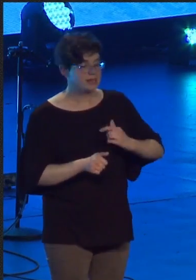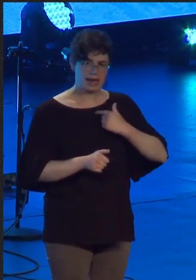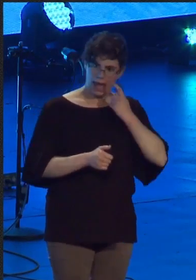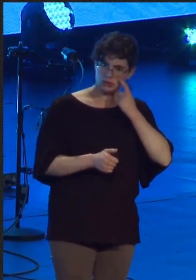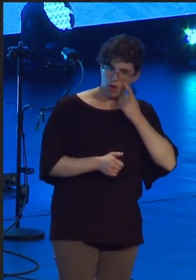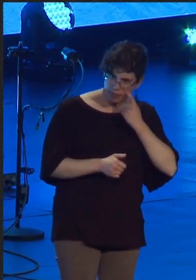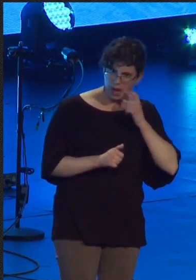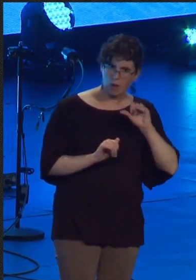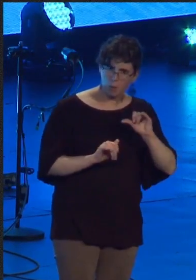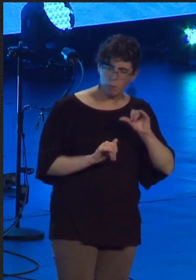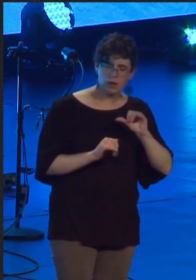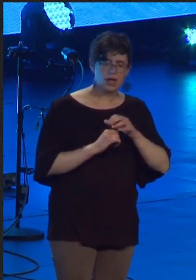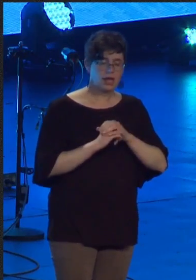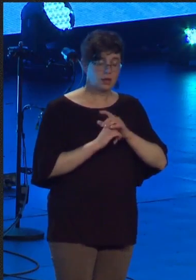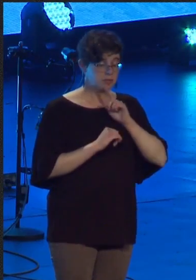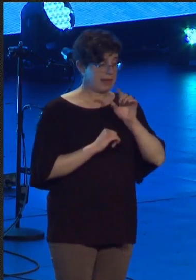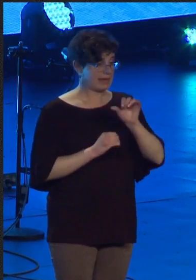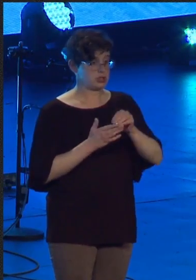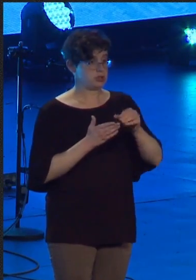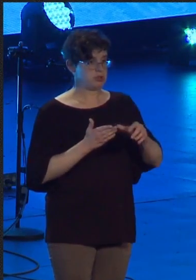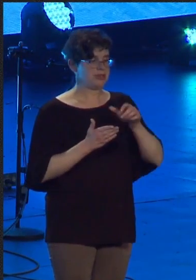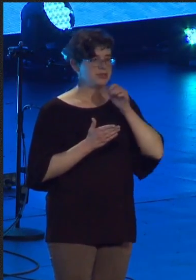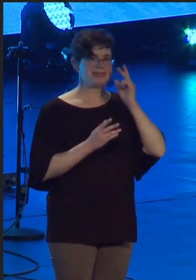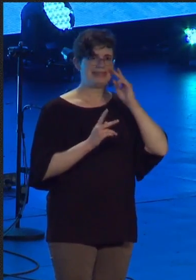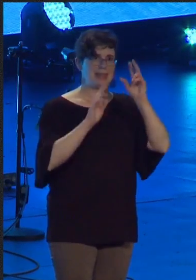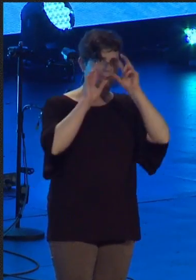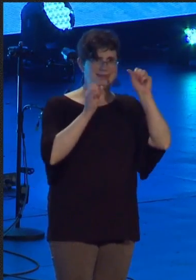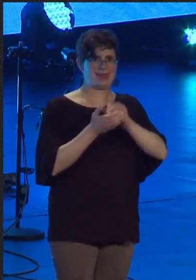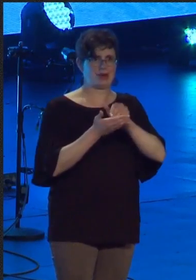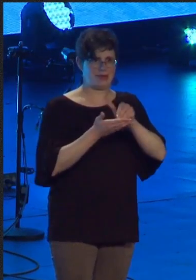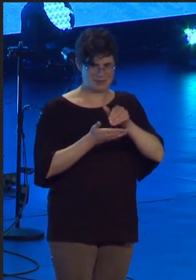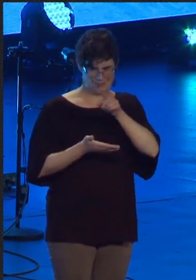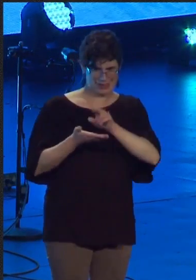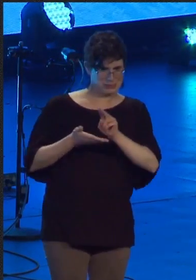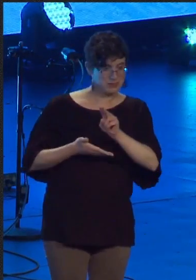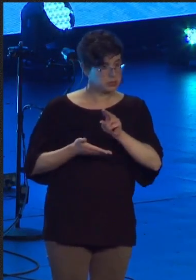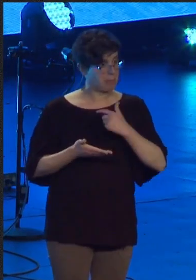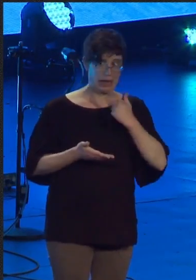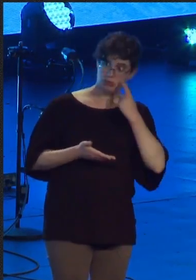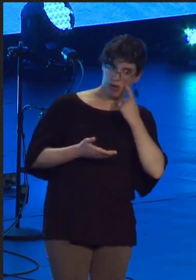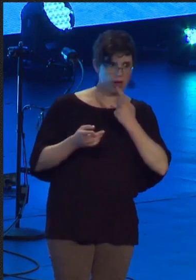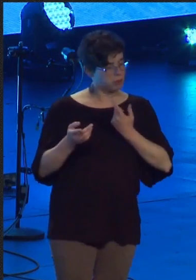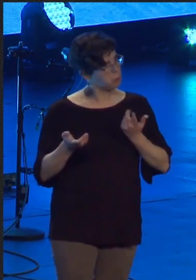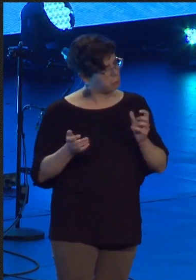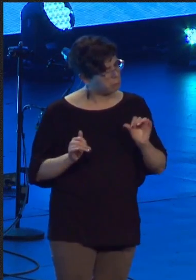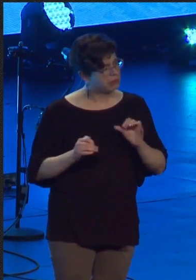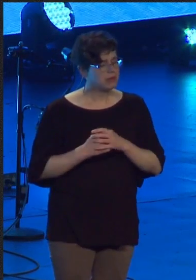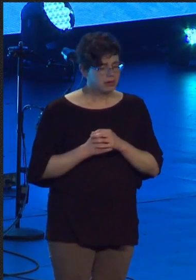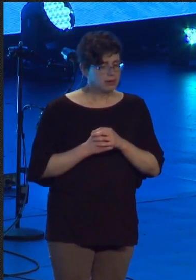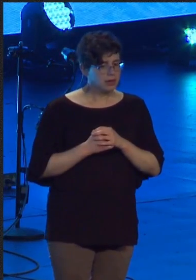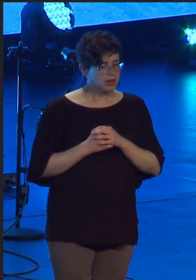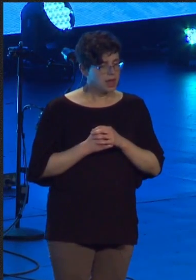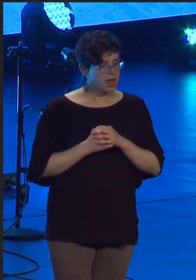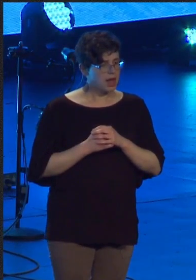that. As a student, you really don't see the president that much generally, although Andy and I kind of make an exception to that.